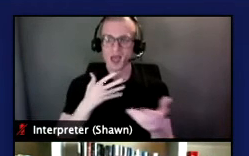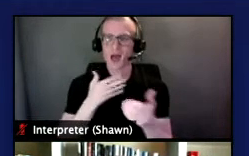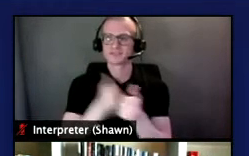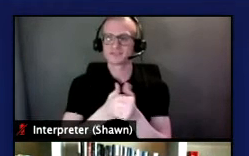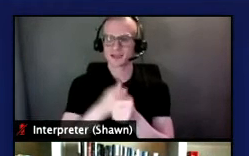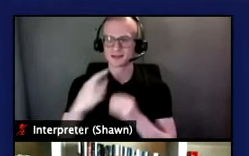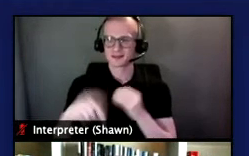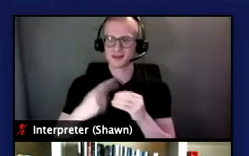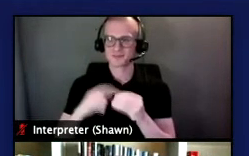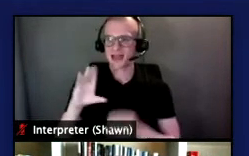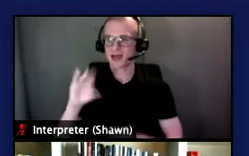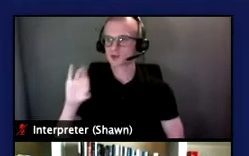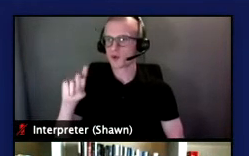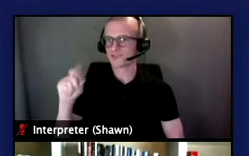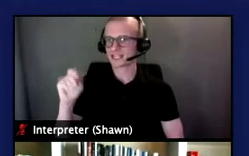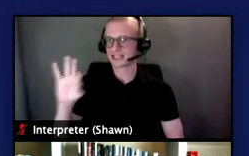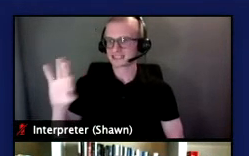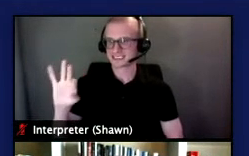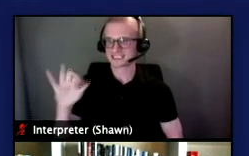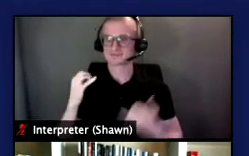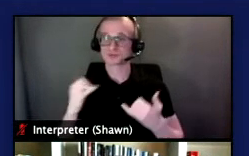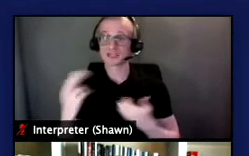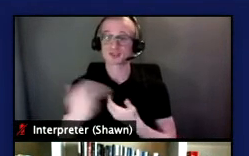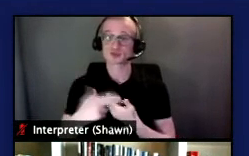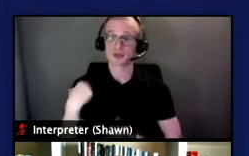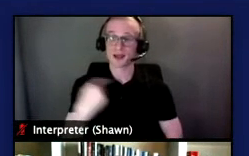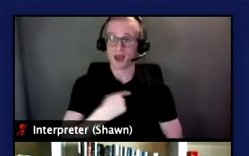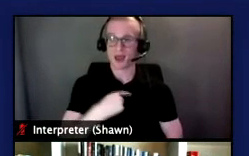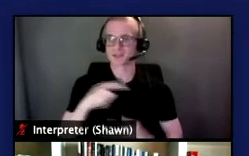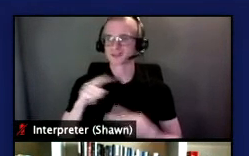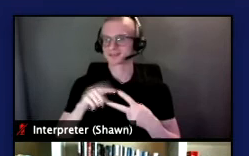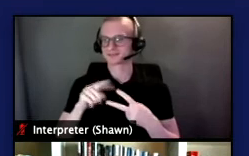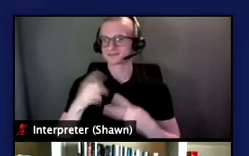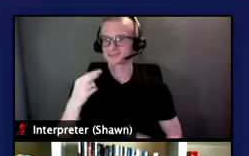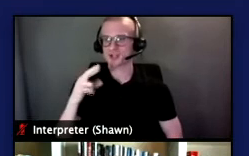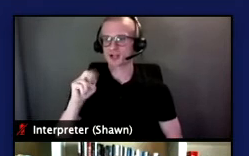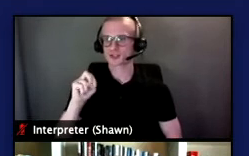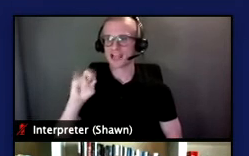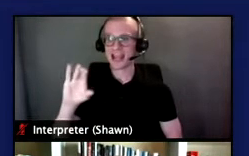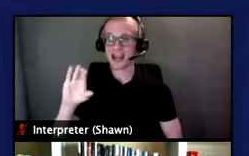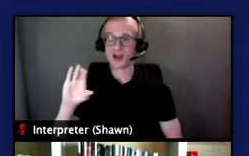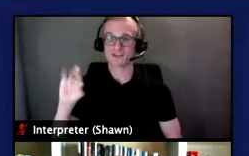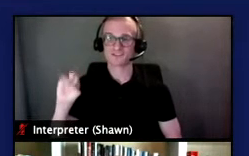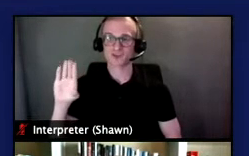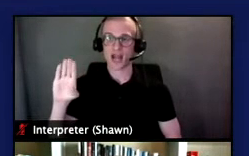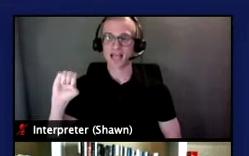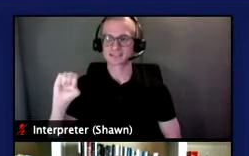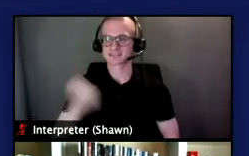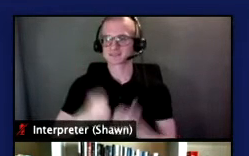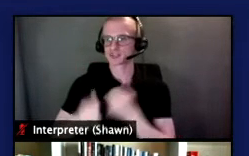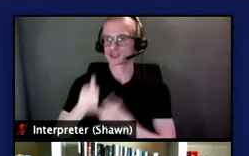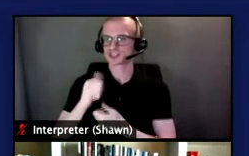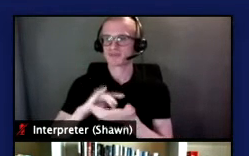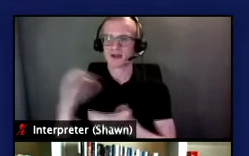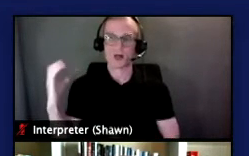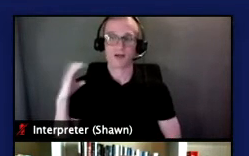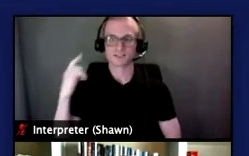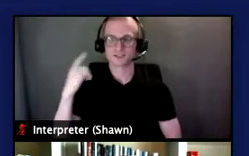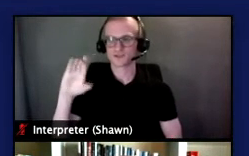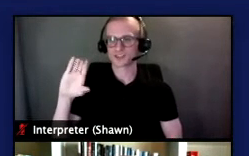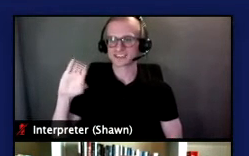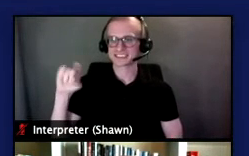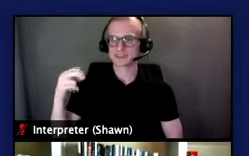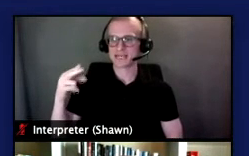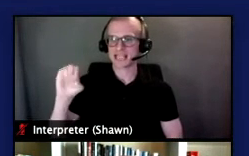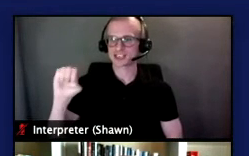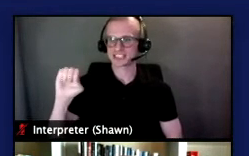and joining us today we have Dr. Eric France, Chief Medical Officer for CDPHE, and Kevin Klein,